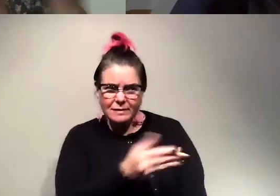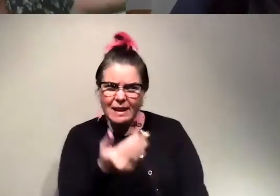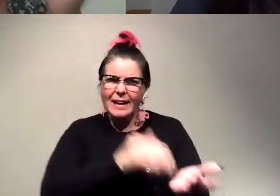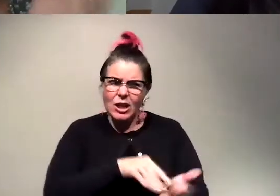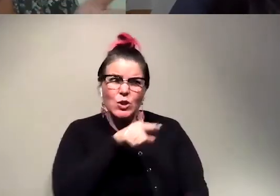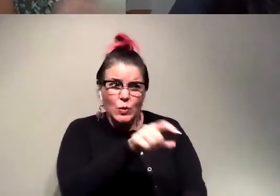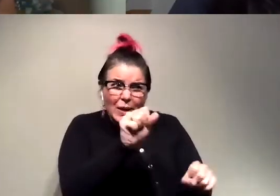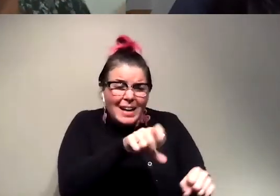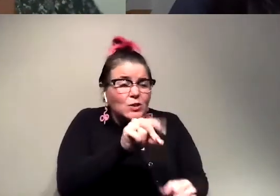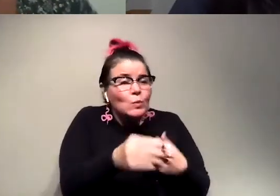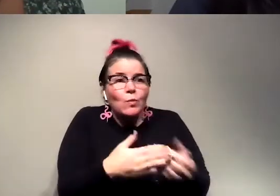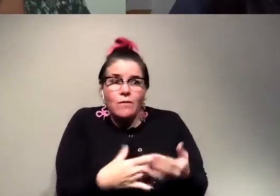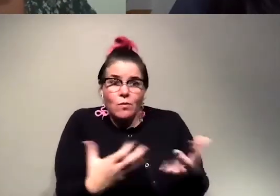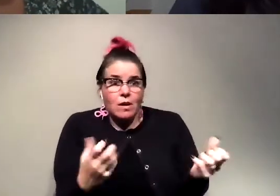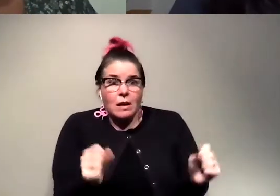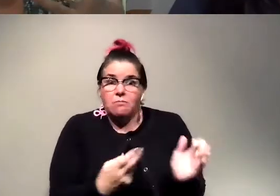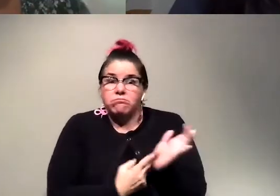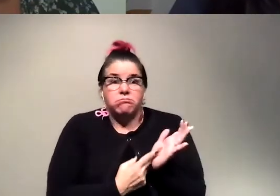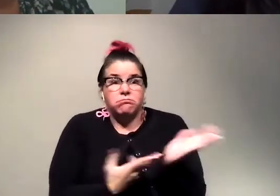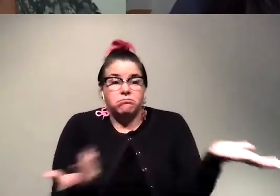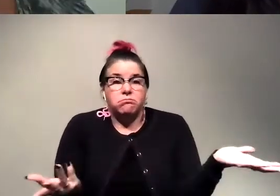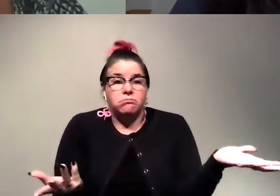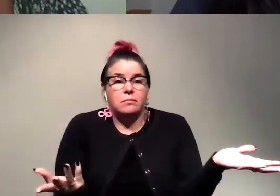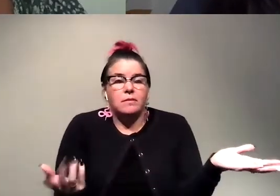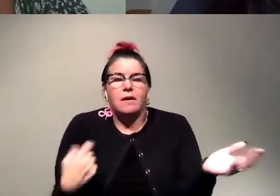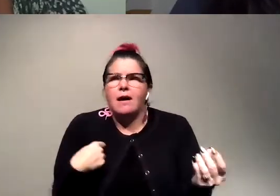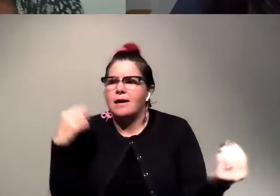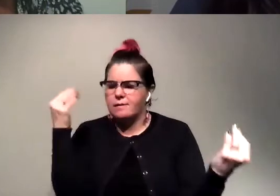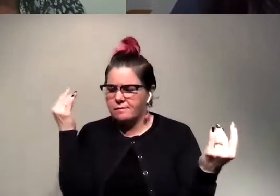do whatever you want, honestly. And I sat there and I was like,